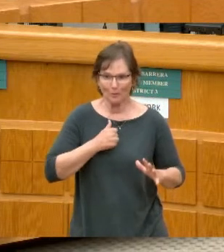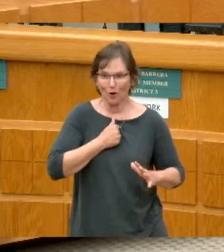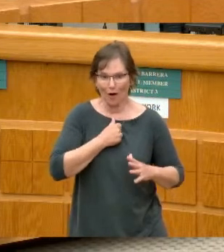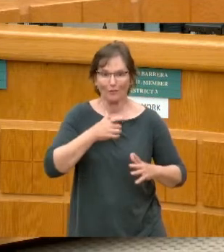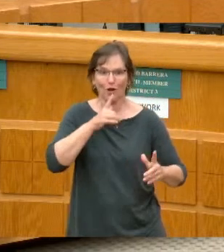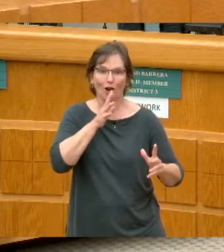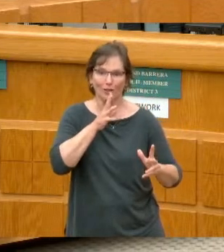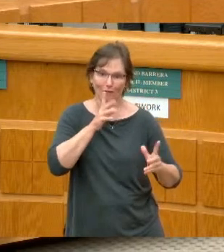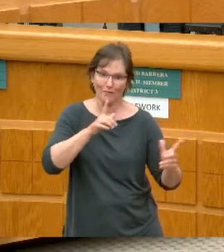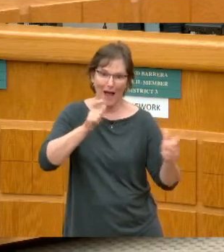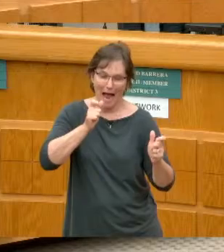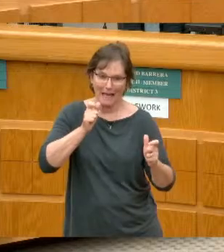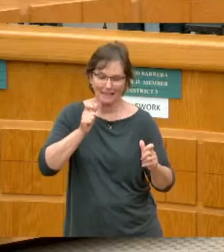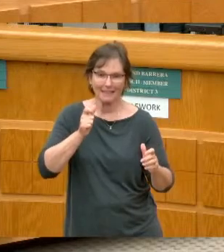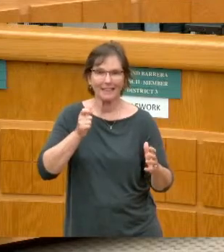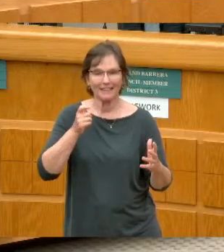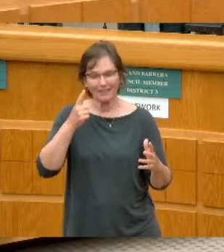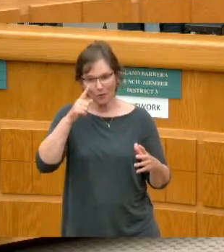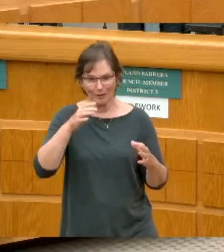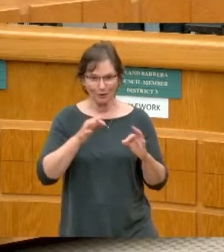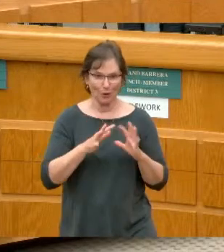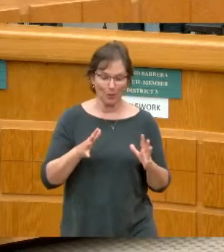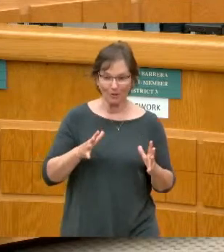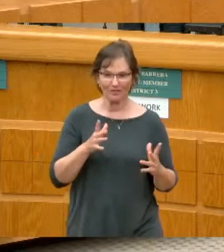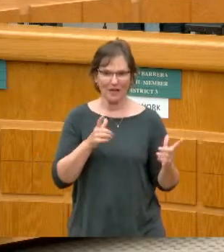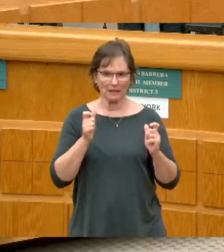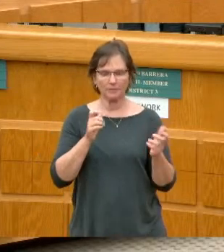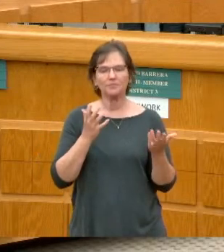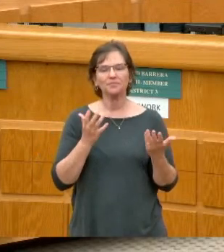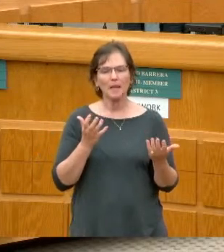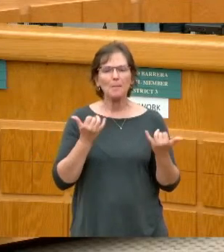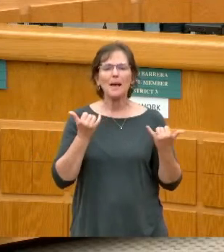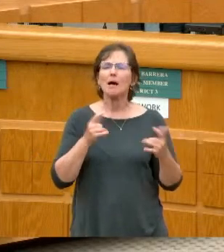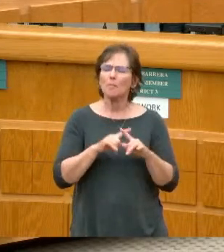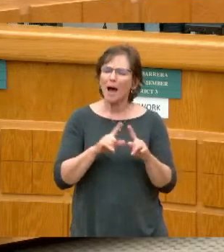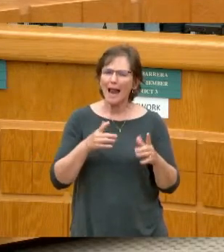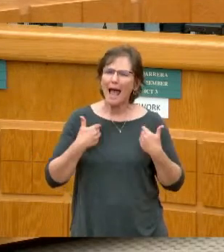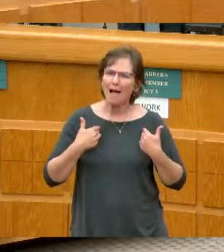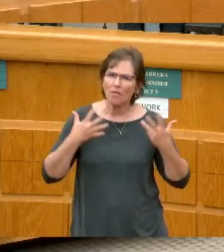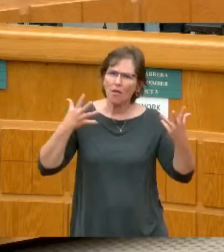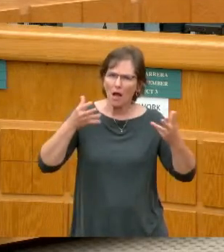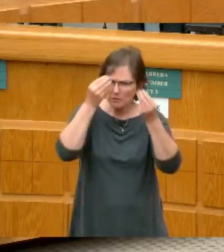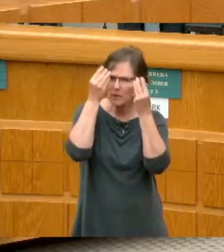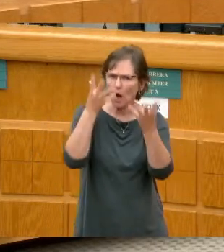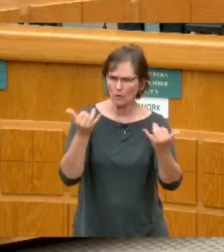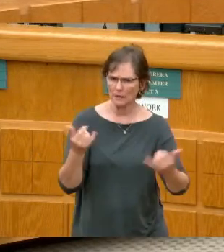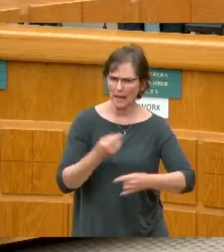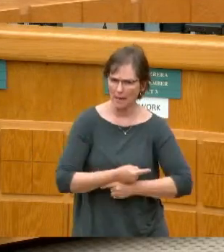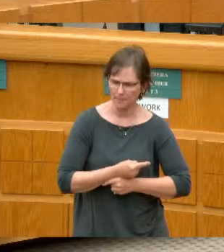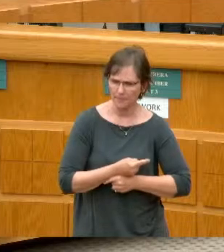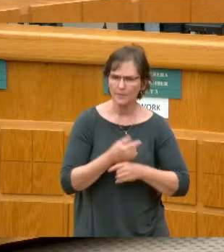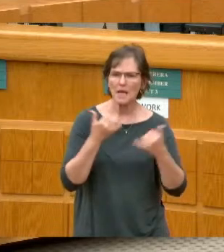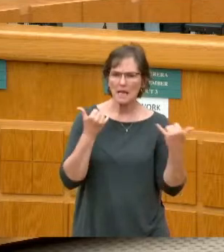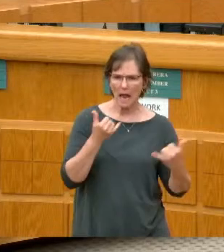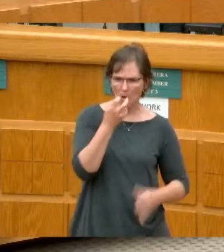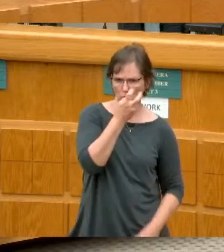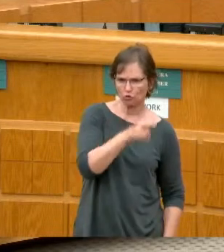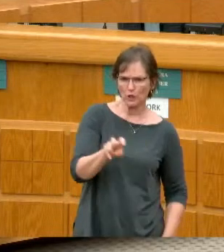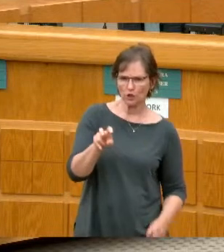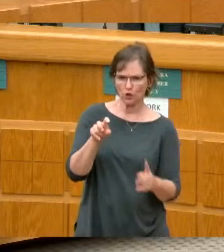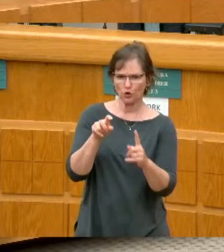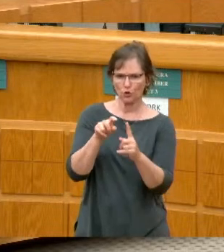the most prepared to tell the state of Texas, this is the allocation we need for our people.